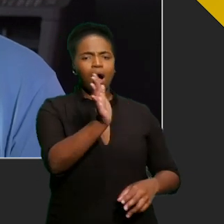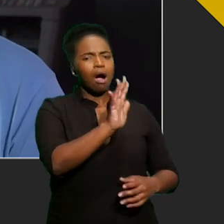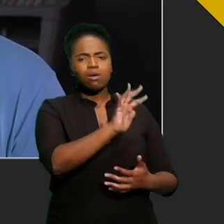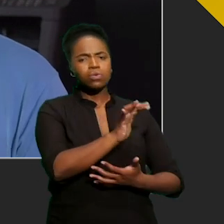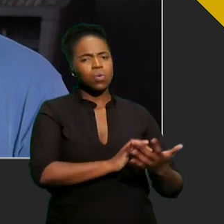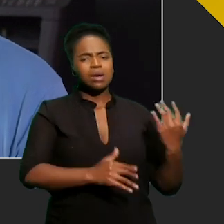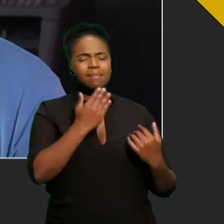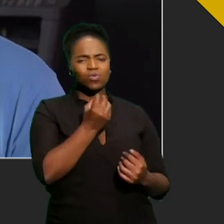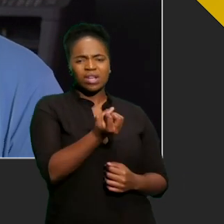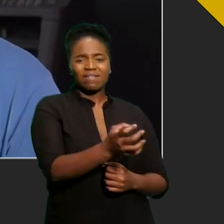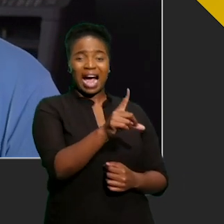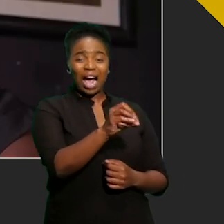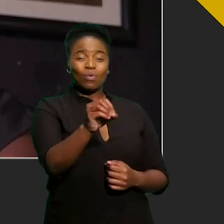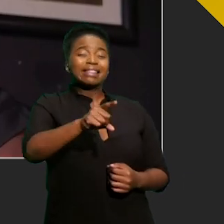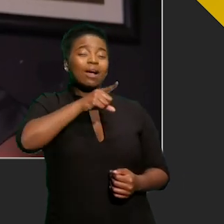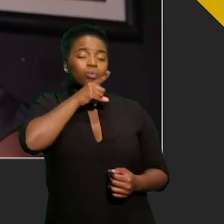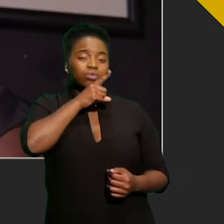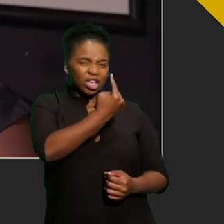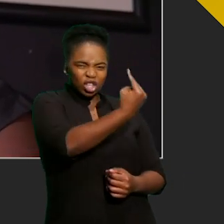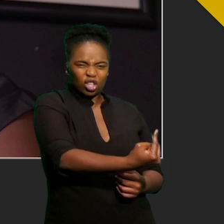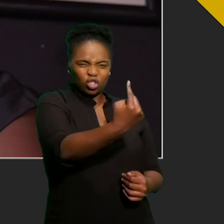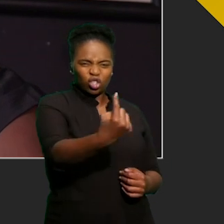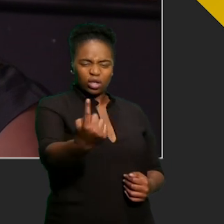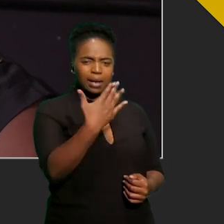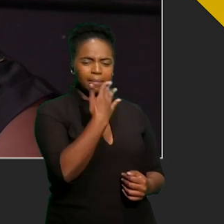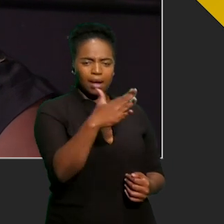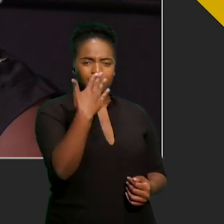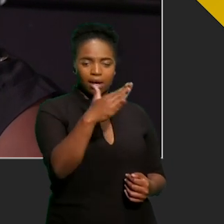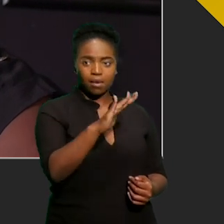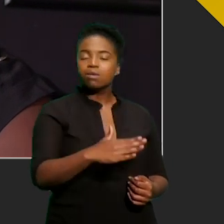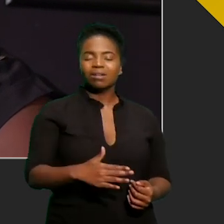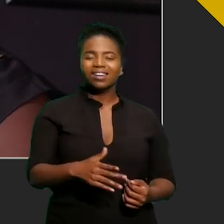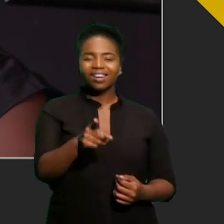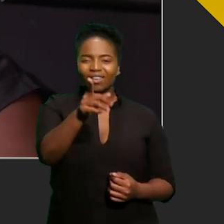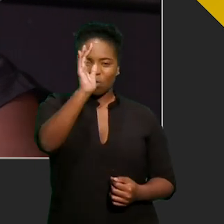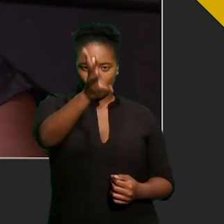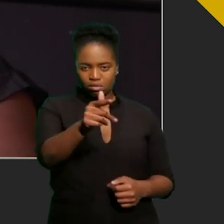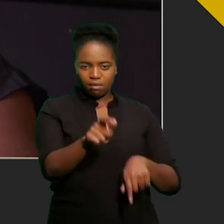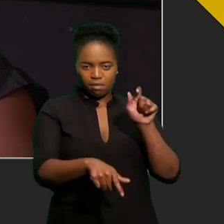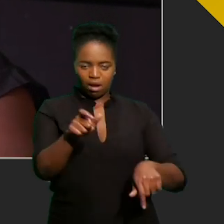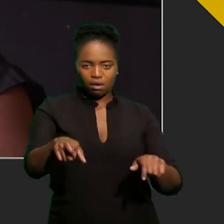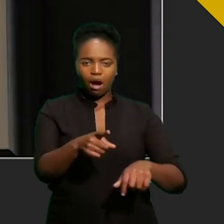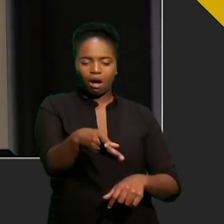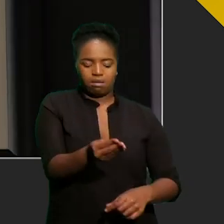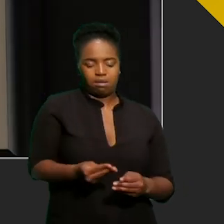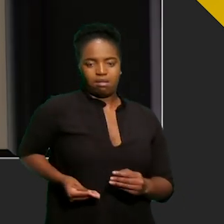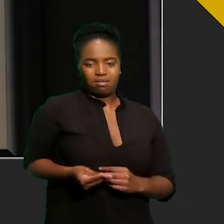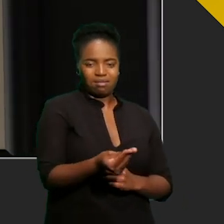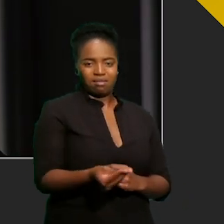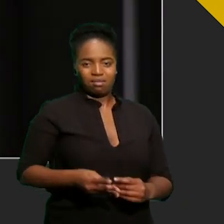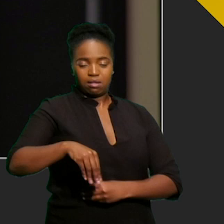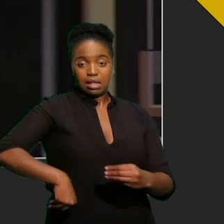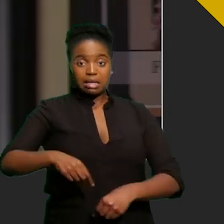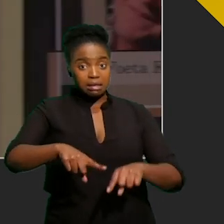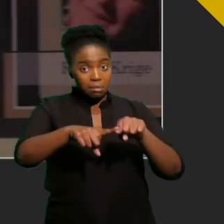story, we will give you 100,000 rand each. Every journalist in a lifetime will find such a bribe. So kuya ngokuthi umuntu